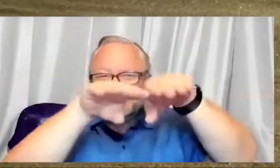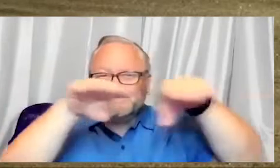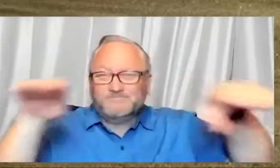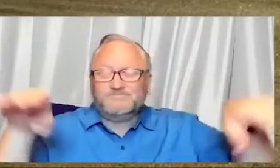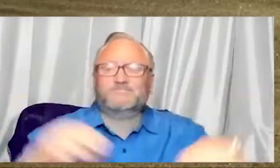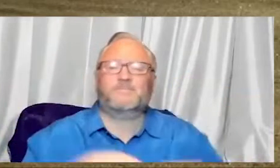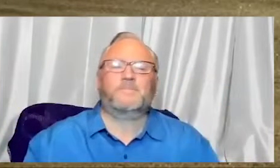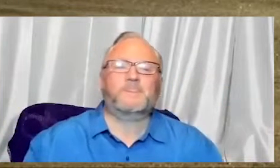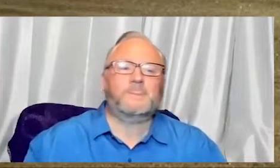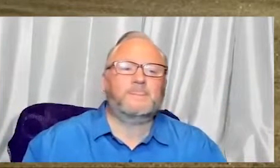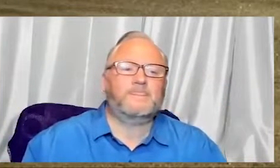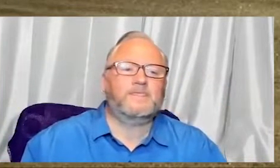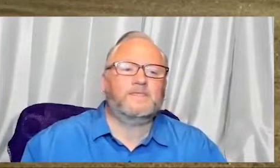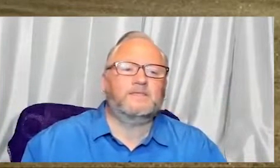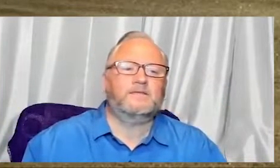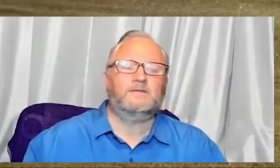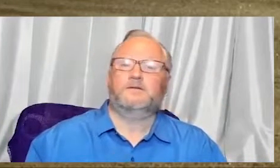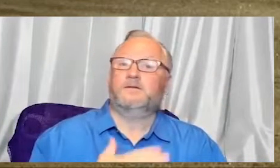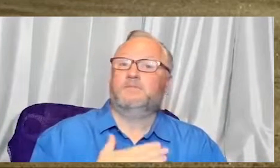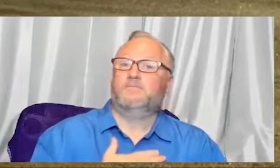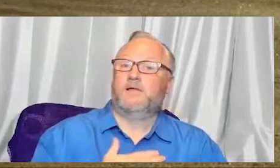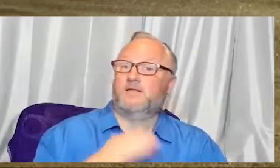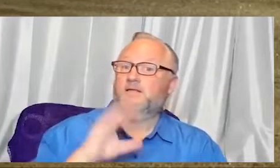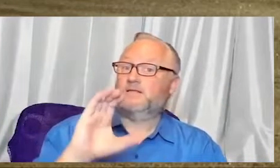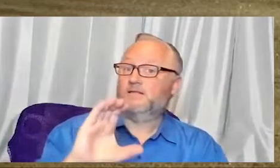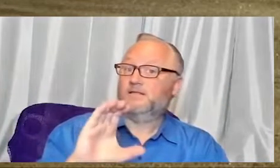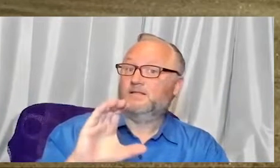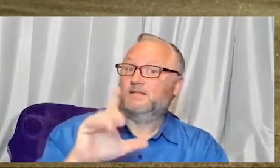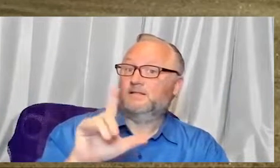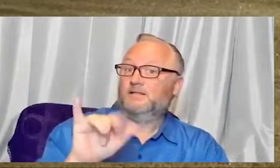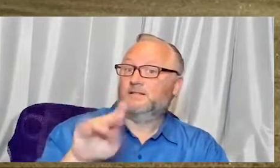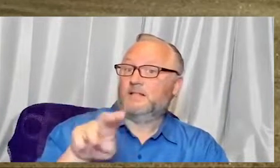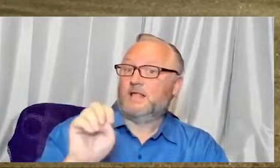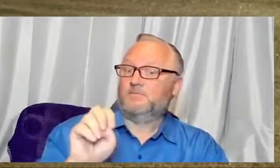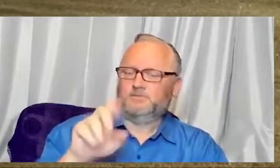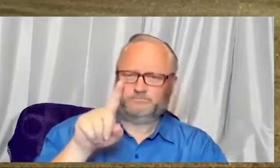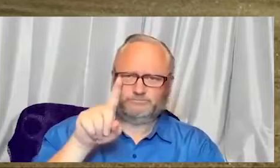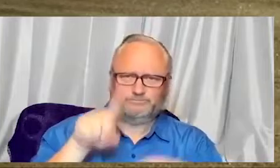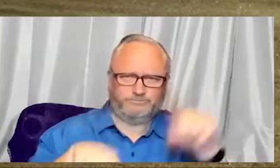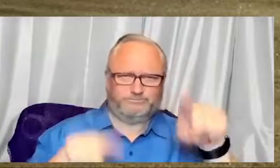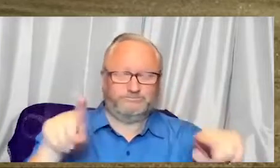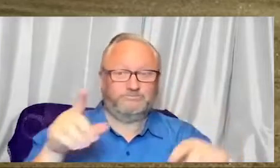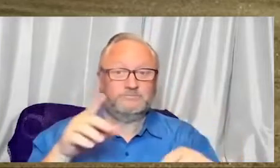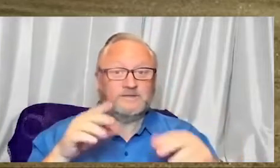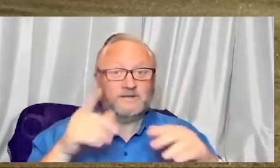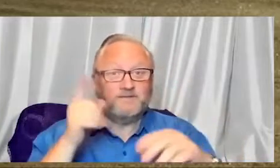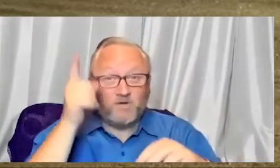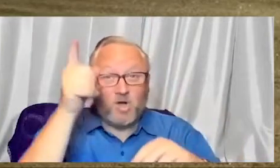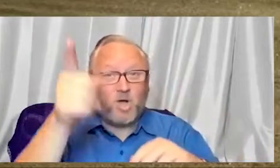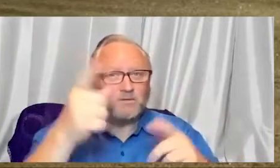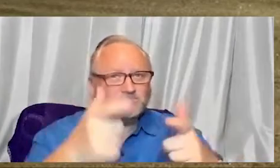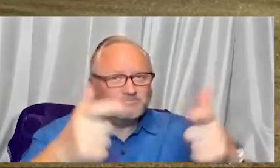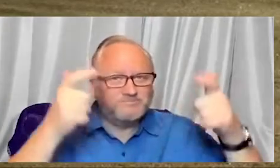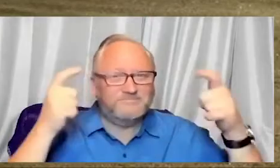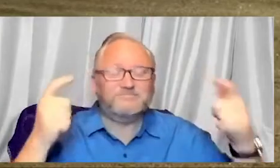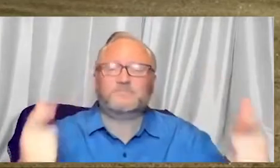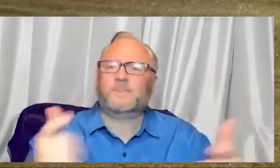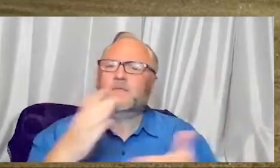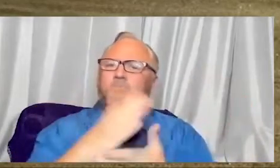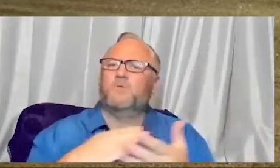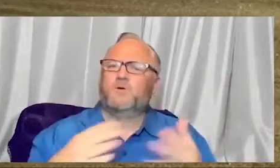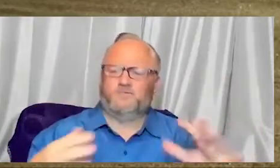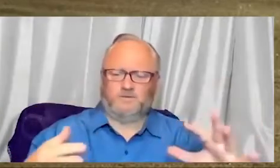Though my climate is varied and the distance is vast, I am part of an interconnected whole.